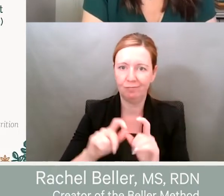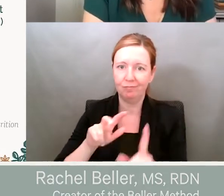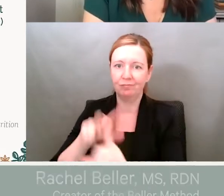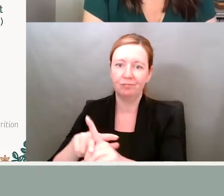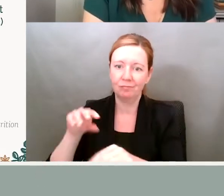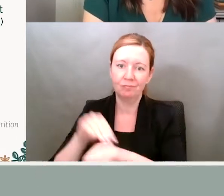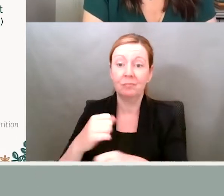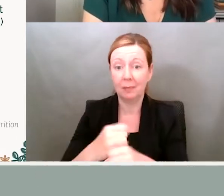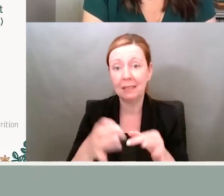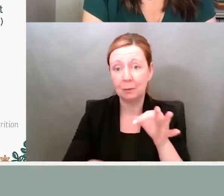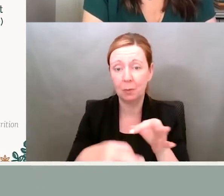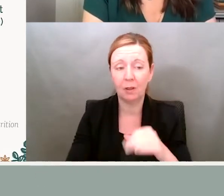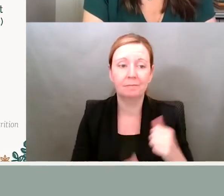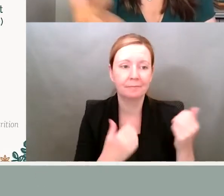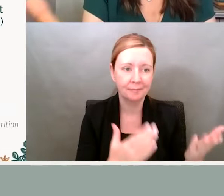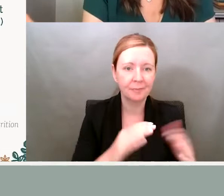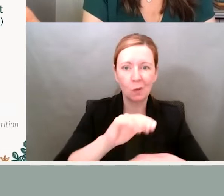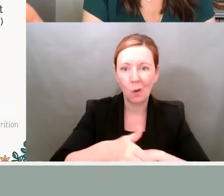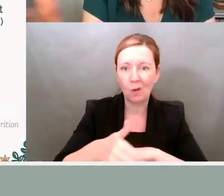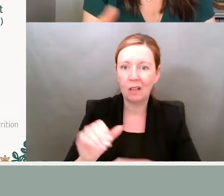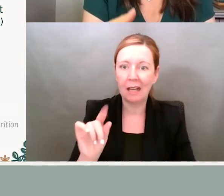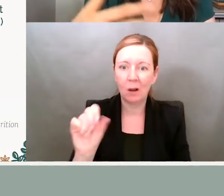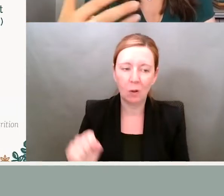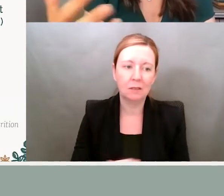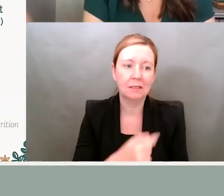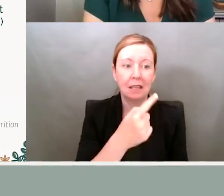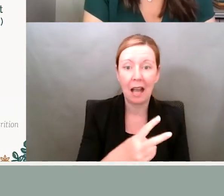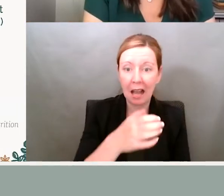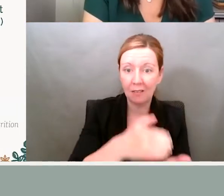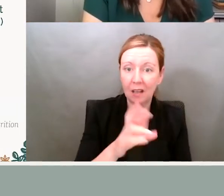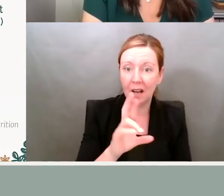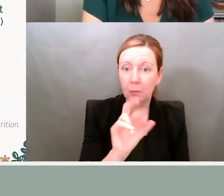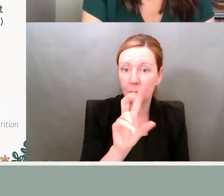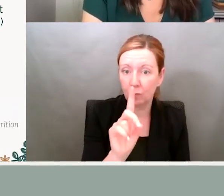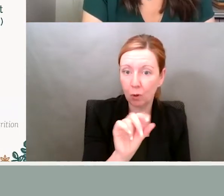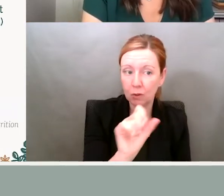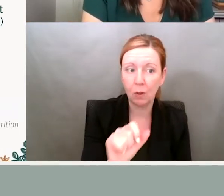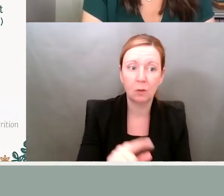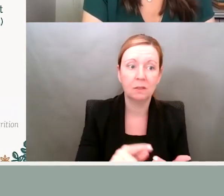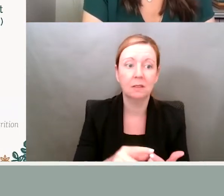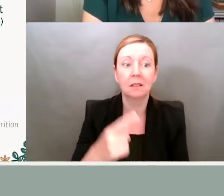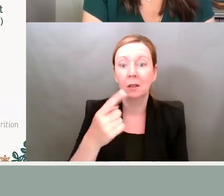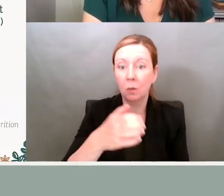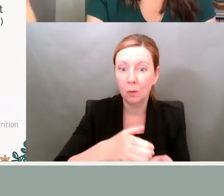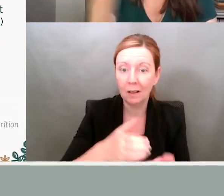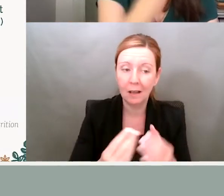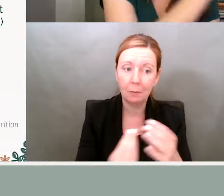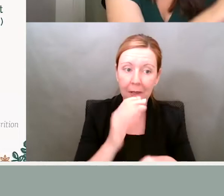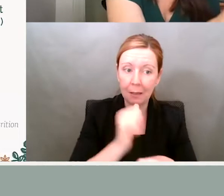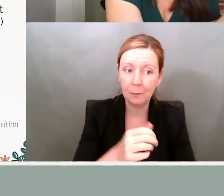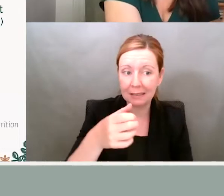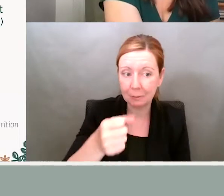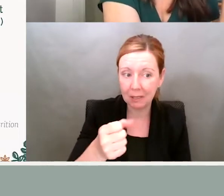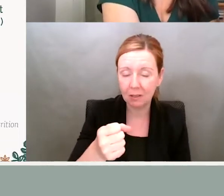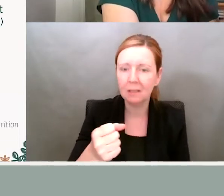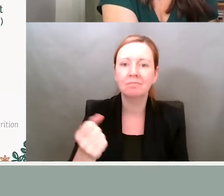have overnight oats. You're looking at half a cup of rolled oats with a cup of plant-based milk. Again, gathered this data from that study that